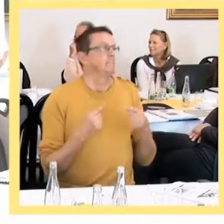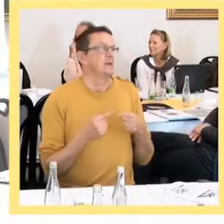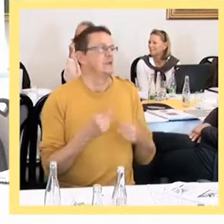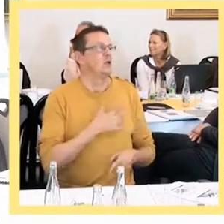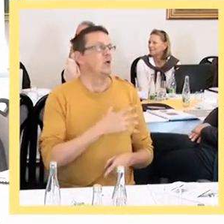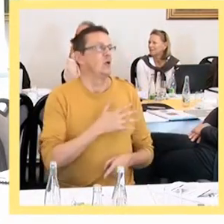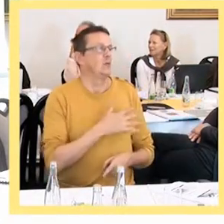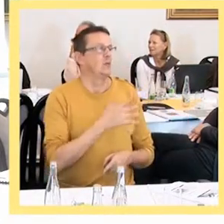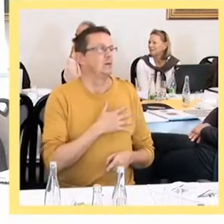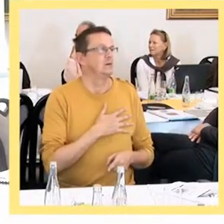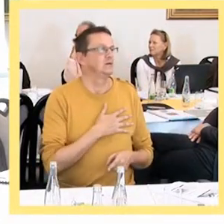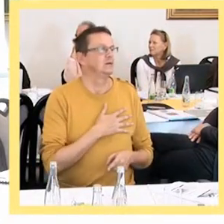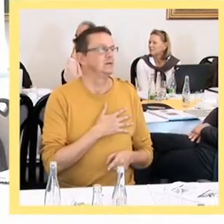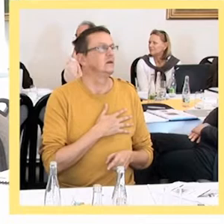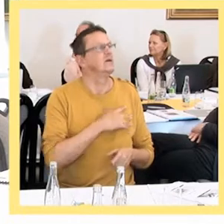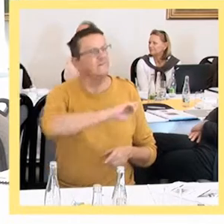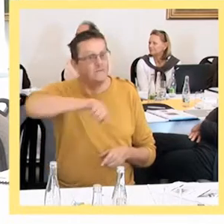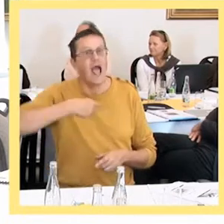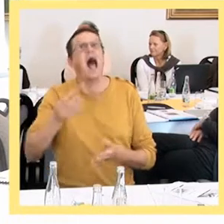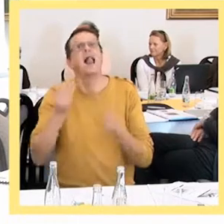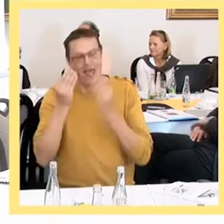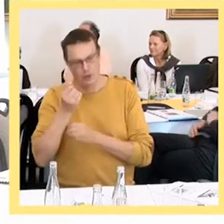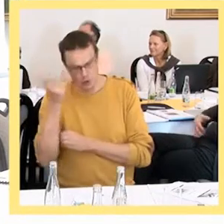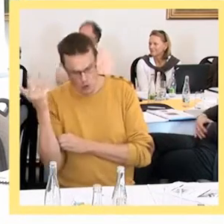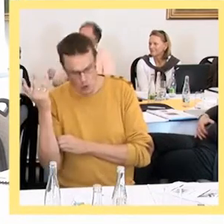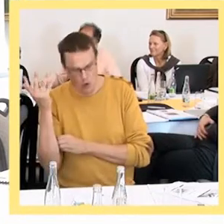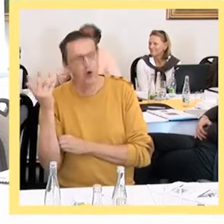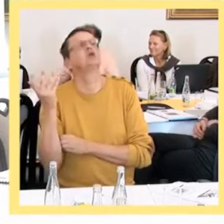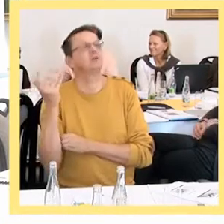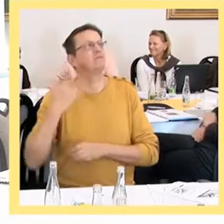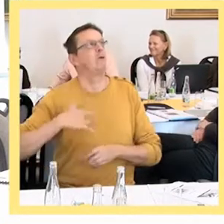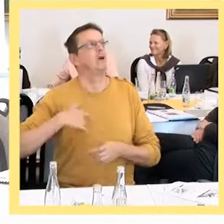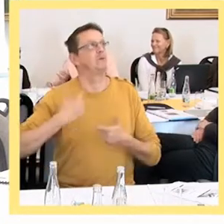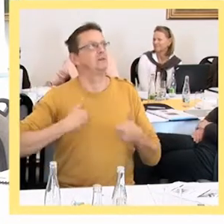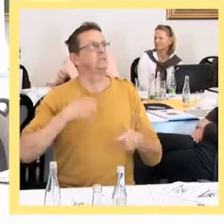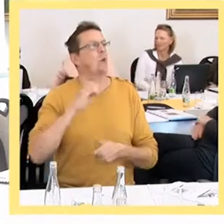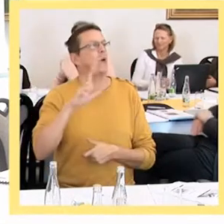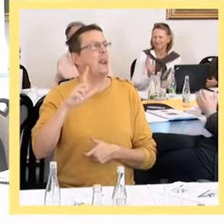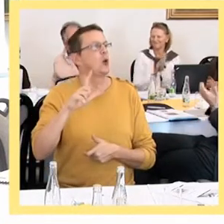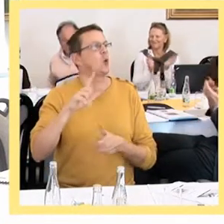an indication of some of the lessons that we learned in preparation for the London Olympics. Thank you.